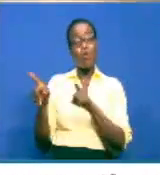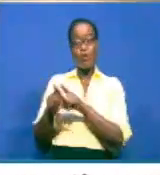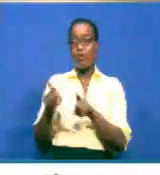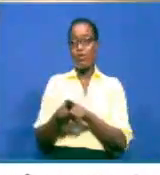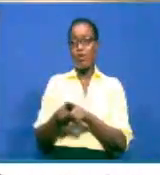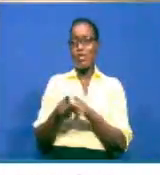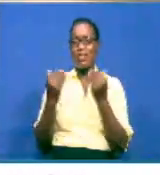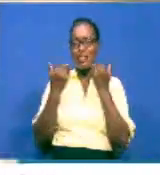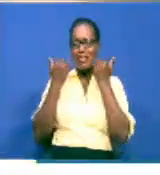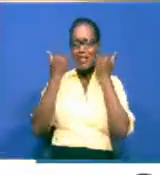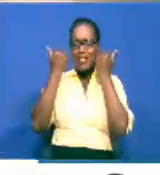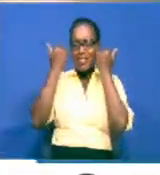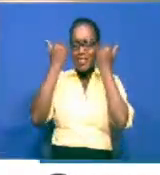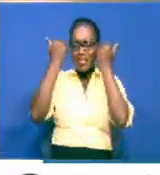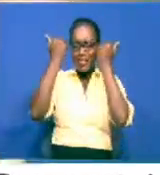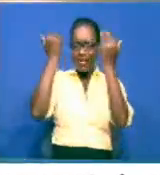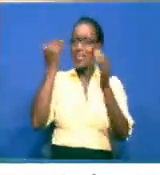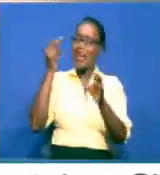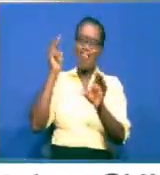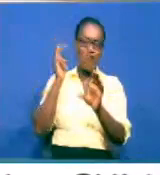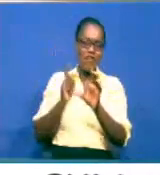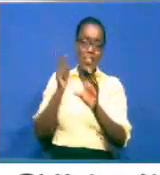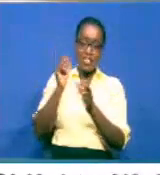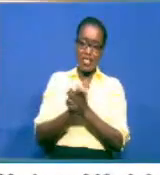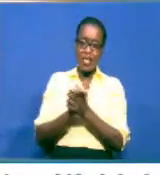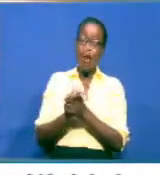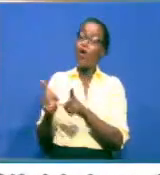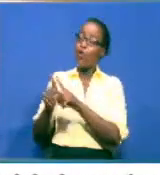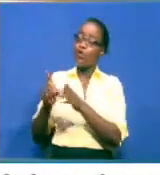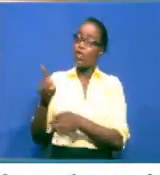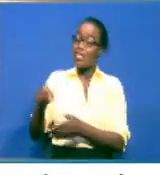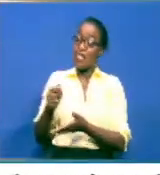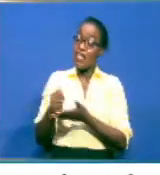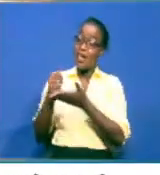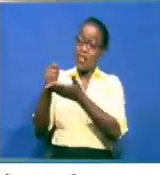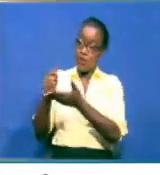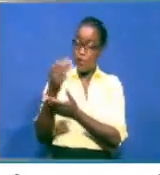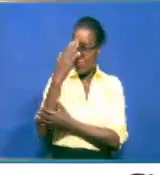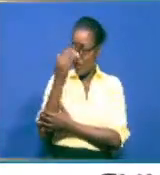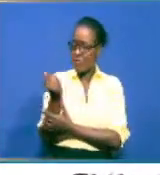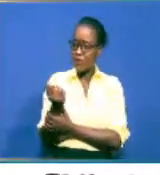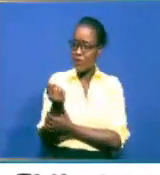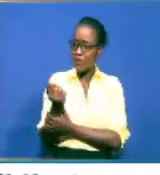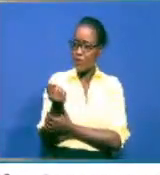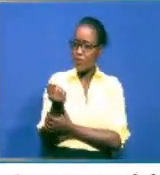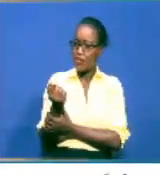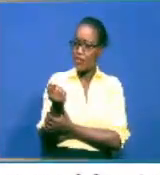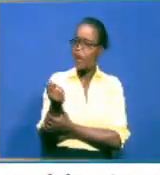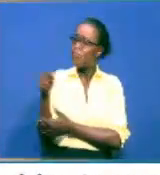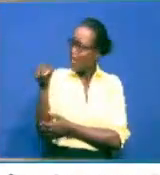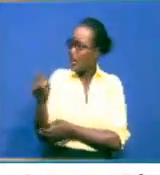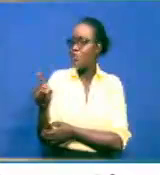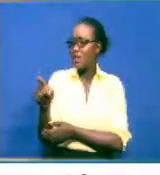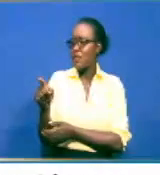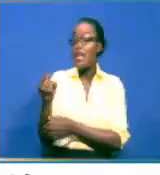are really, really psychologically affected, and they also need to be cushioned, yes, by yes, the way. Yes, yes, they need to be brought on board, so that they're